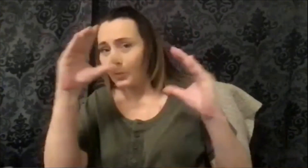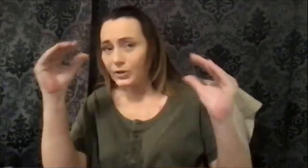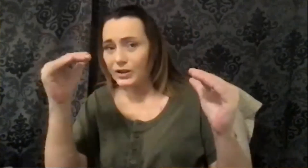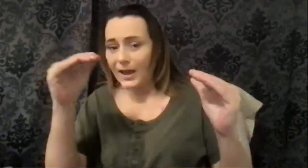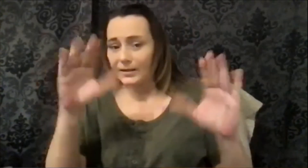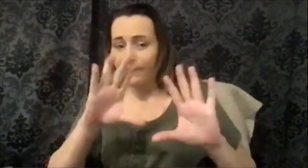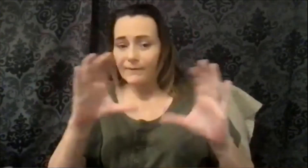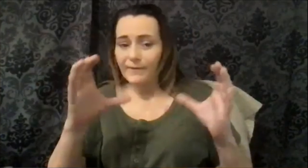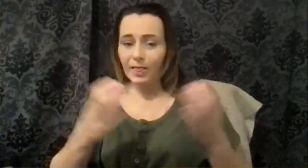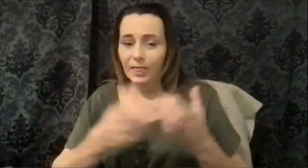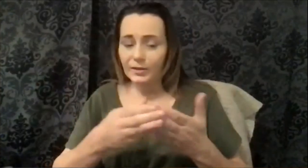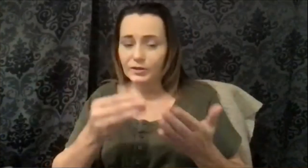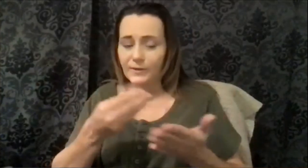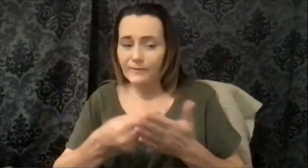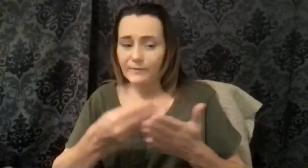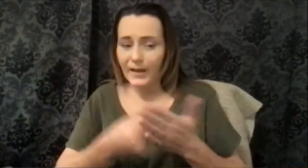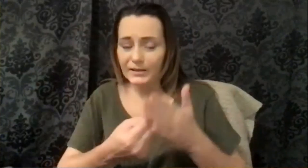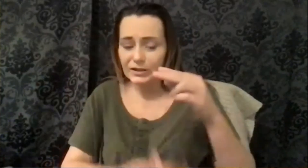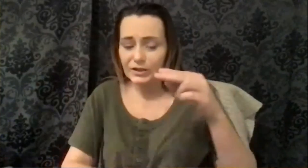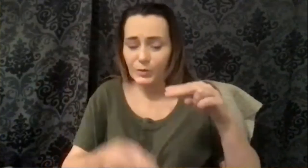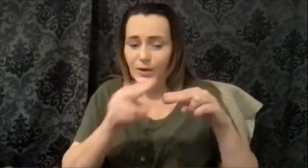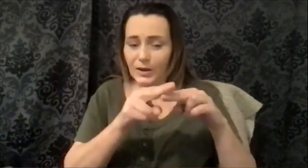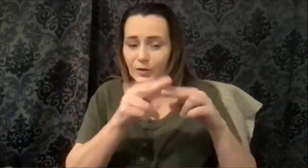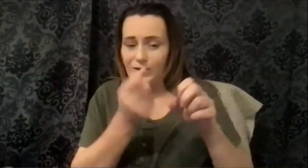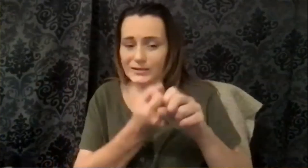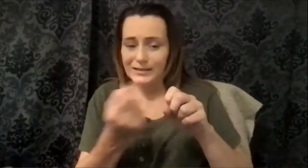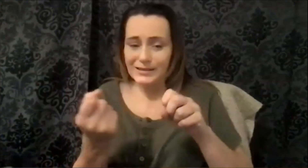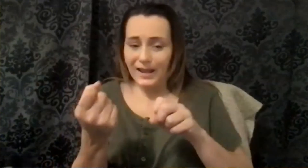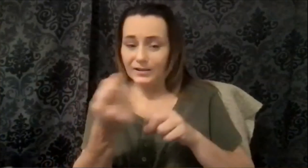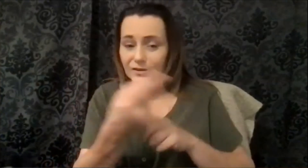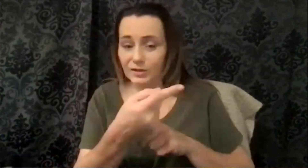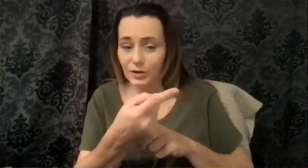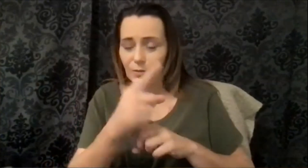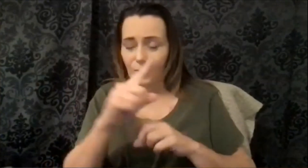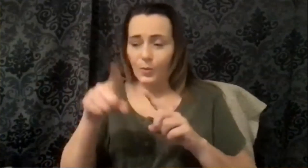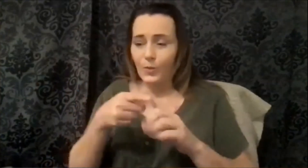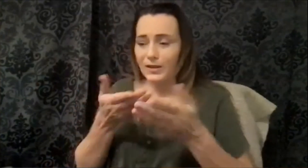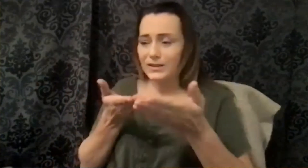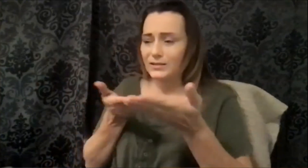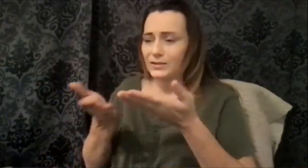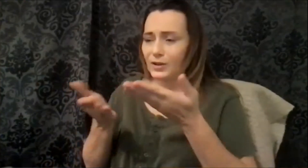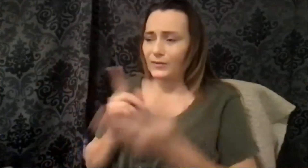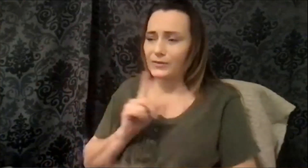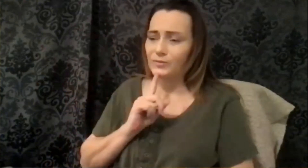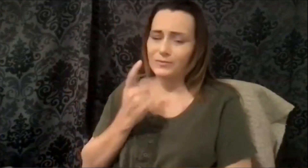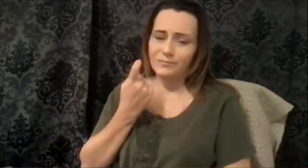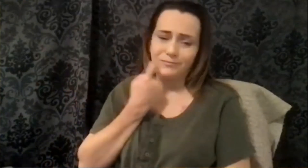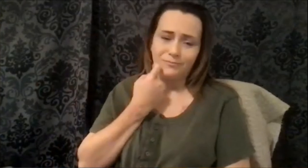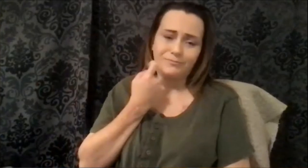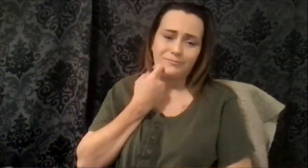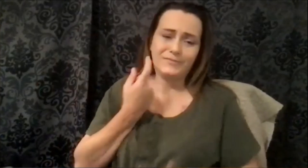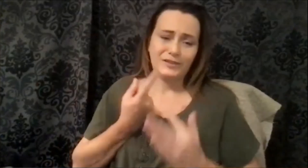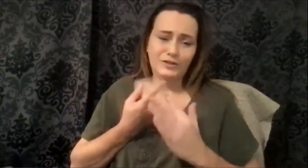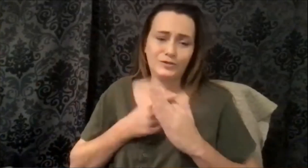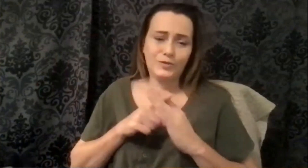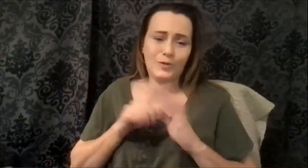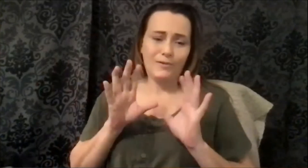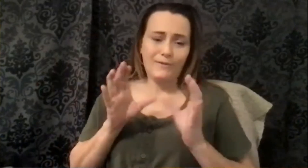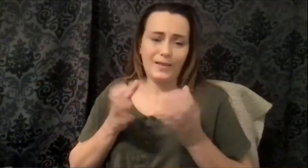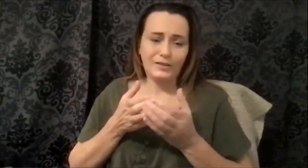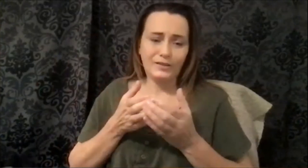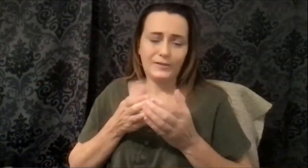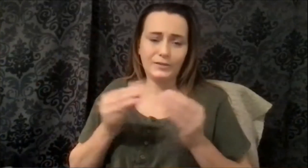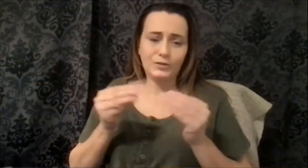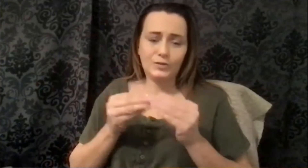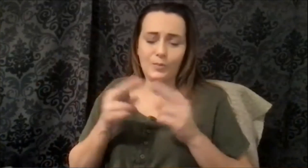fellowship funds to increase over the next year when services are just really restarting in the fellowship. So a lot more